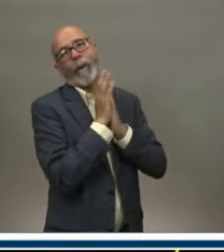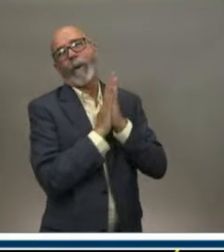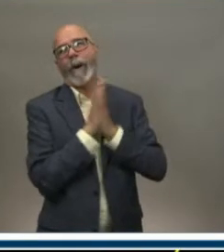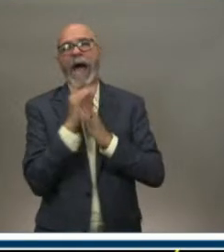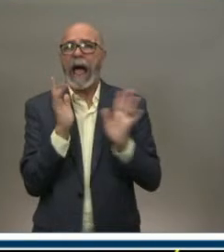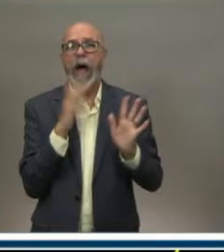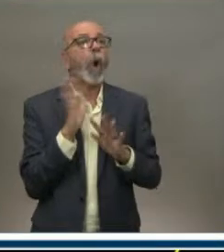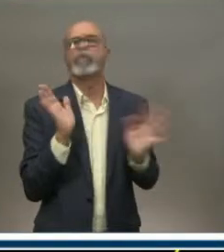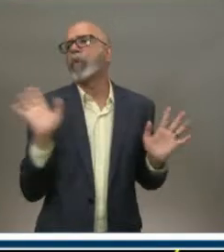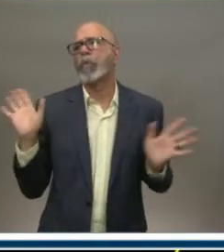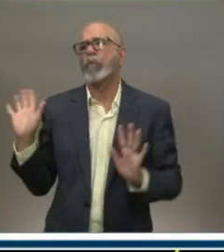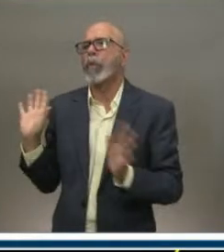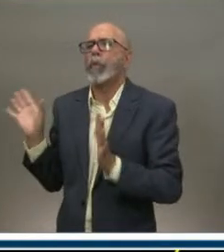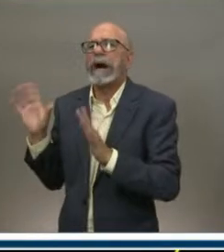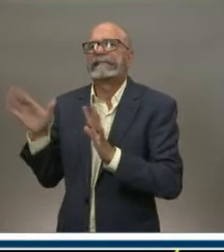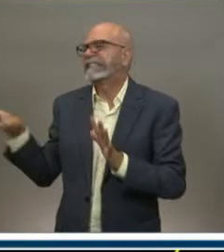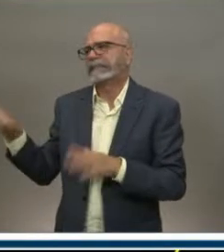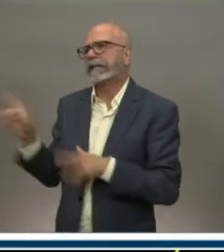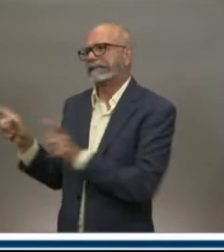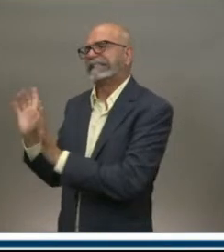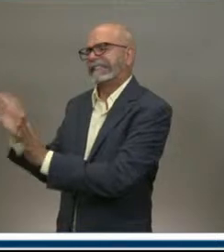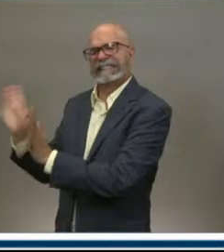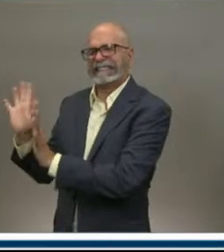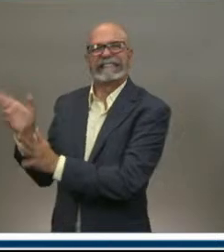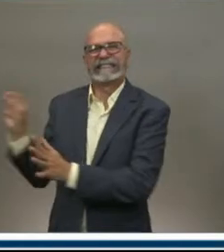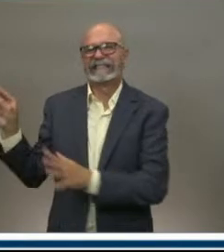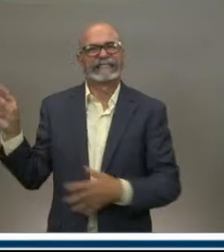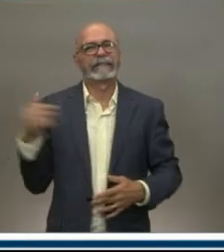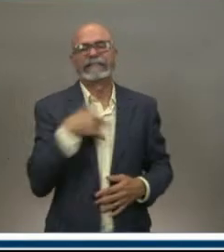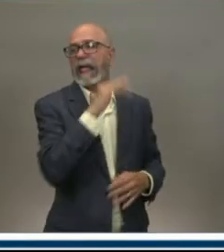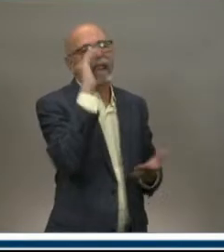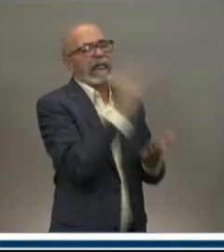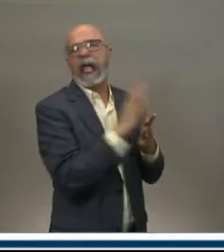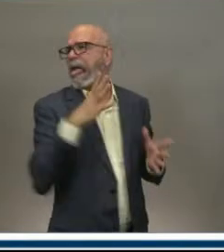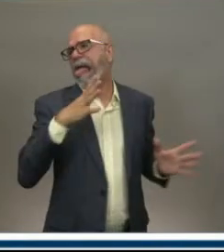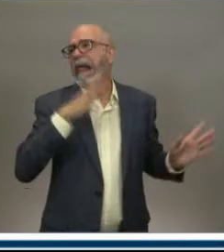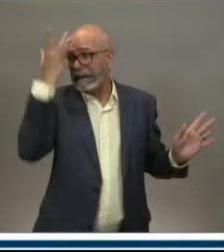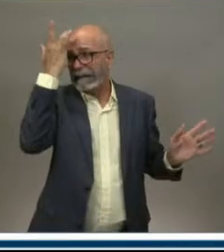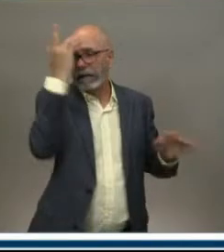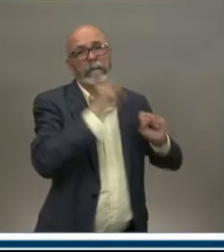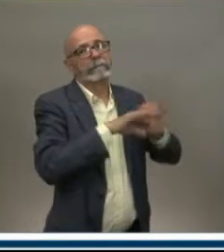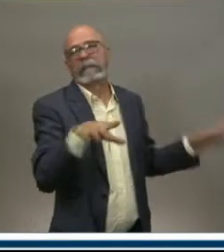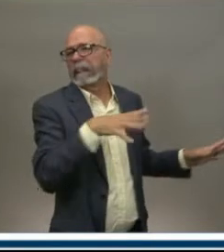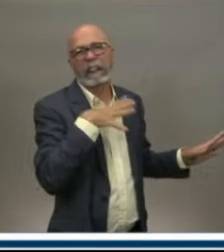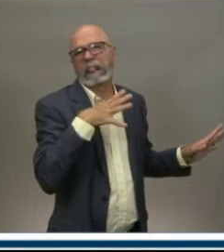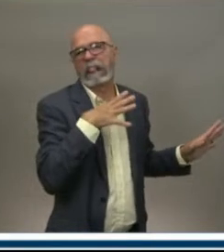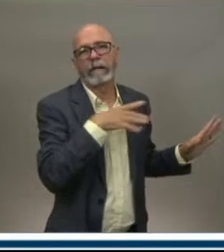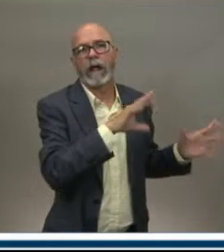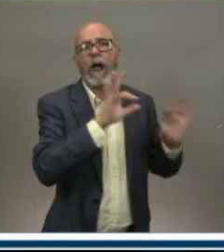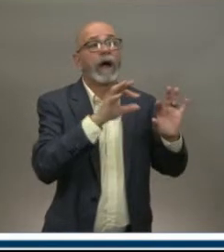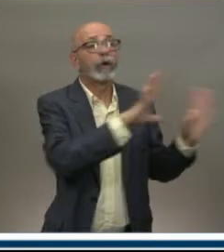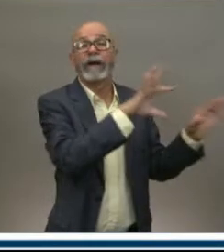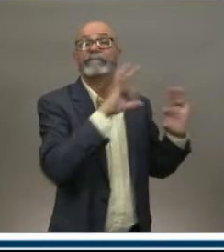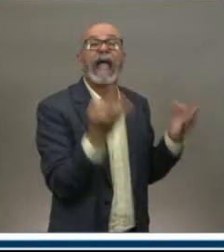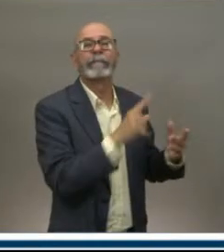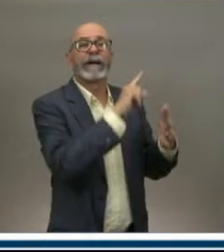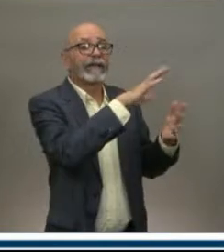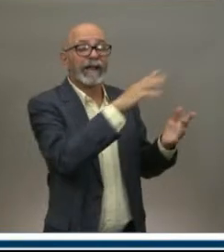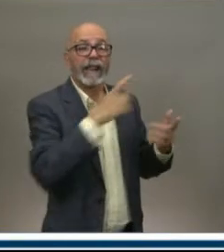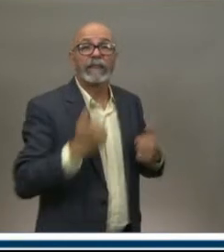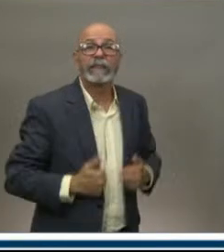of infection within the facility and offsetting kind of the quality of life for residents and their loved